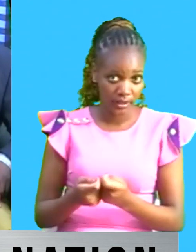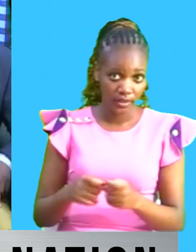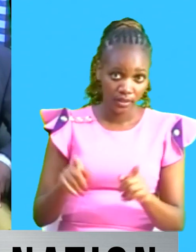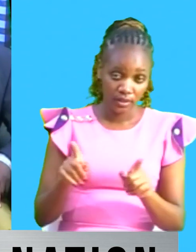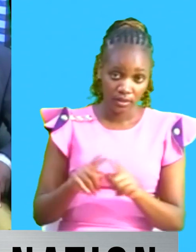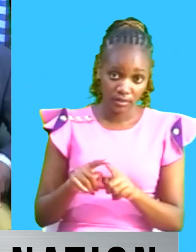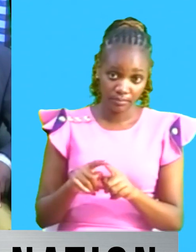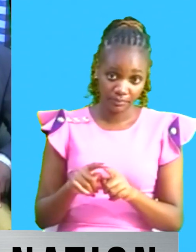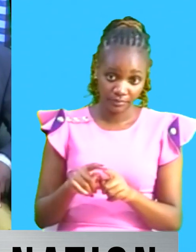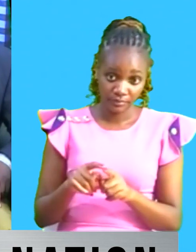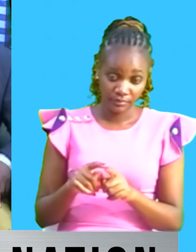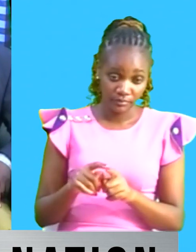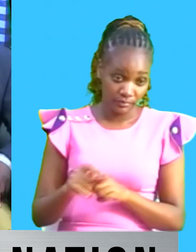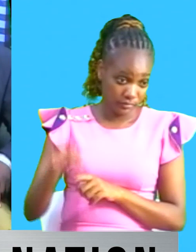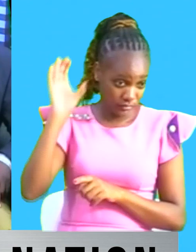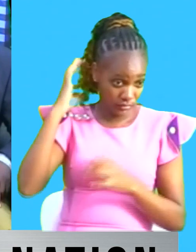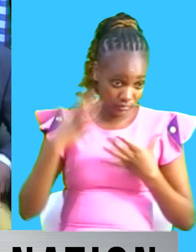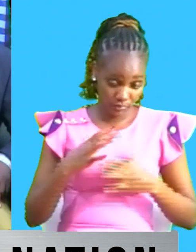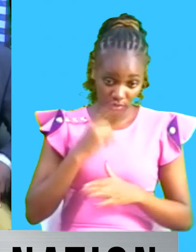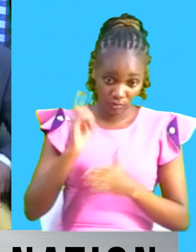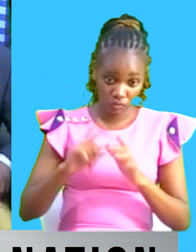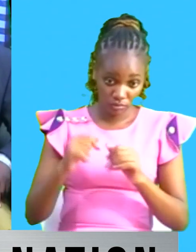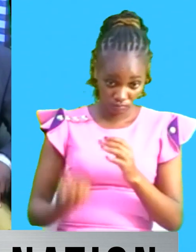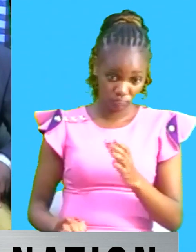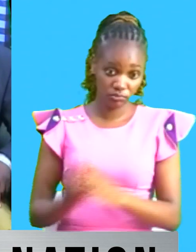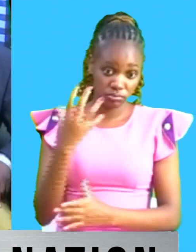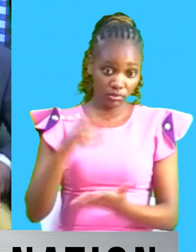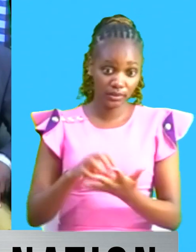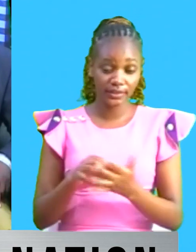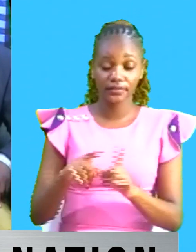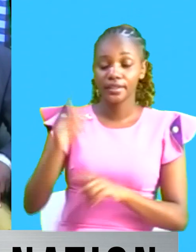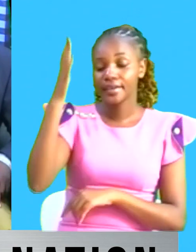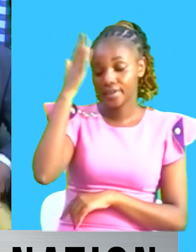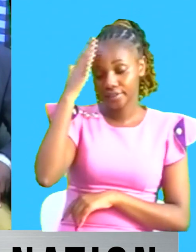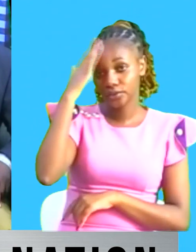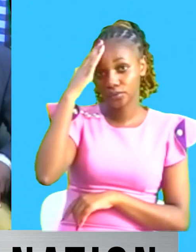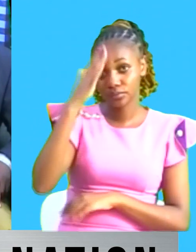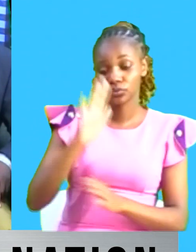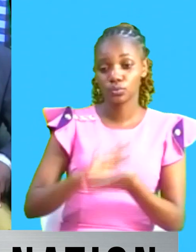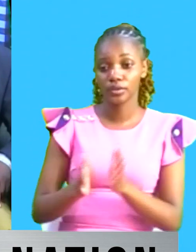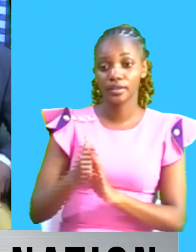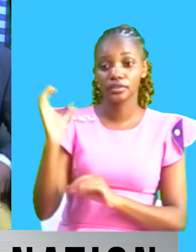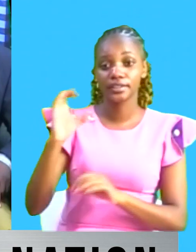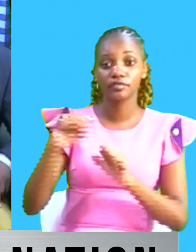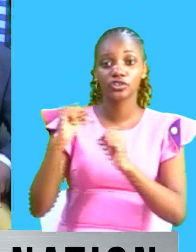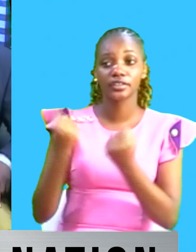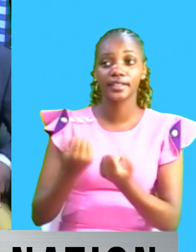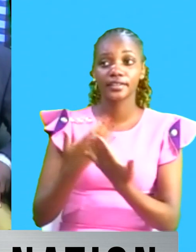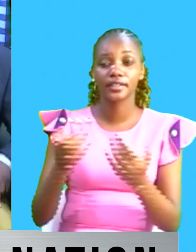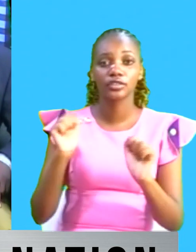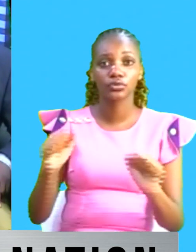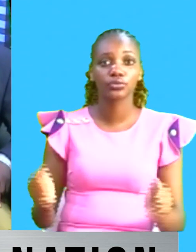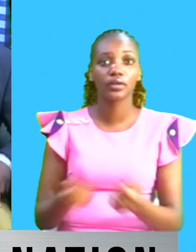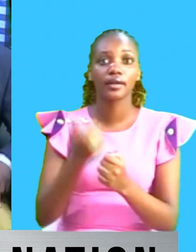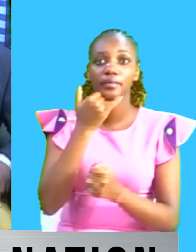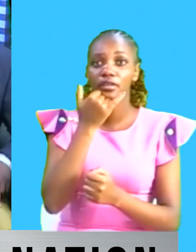speaking that they were going to bring up cases. And I know without the civil society, things would even go wrong. So